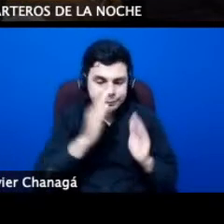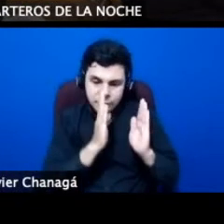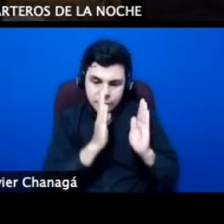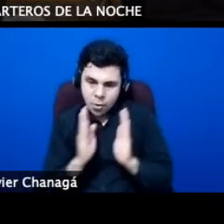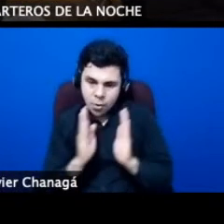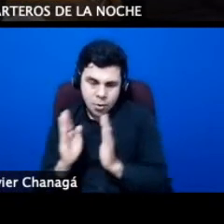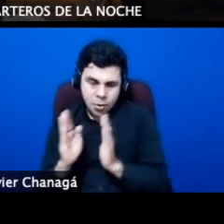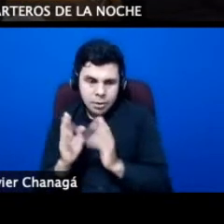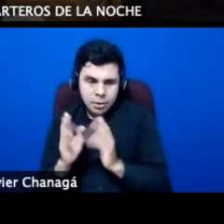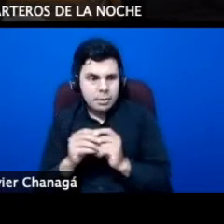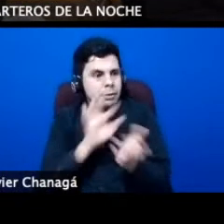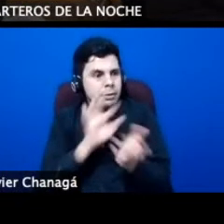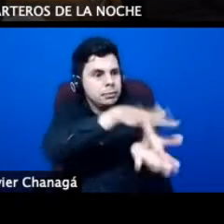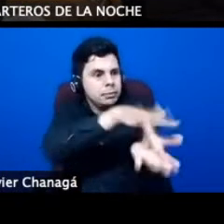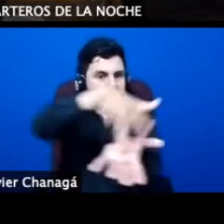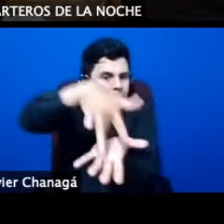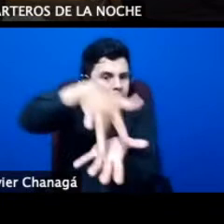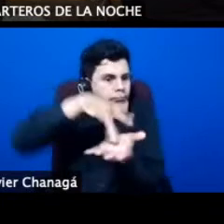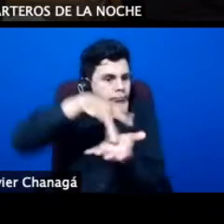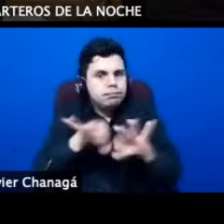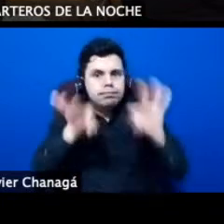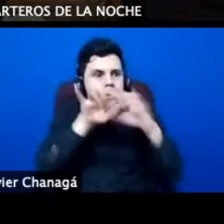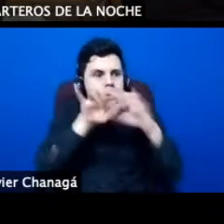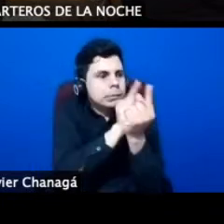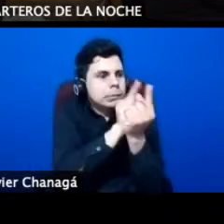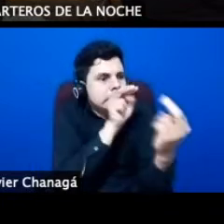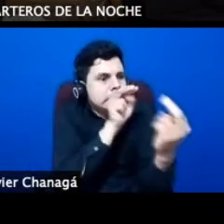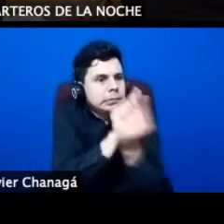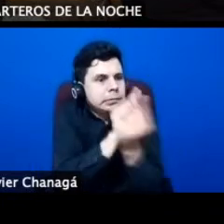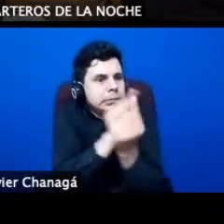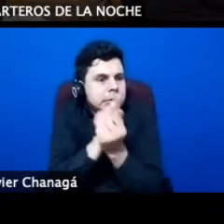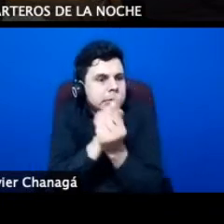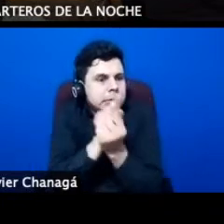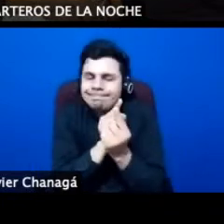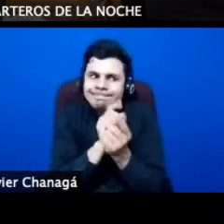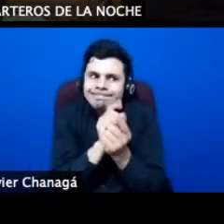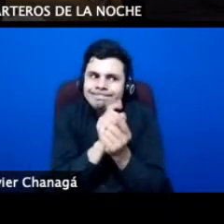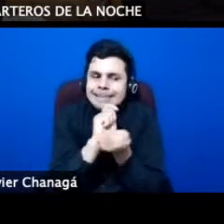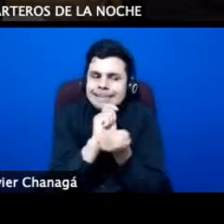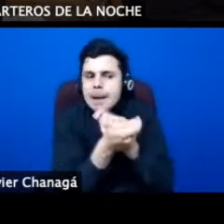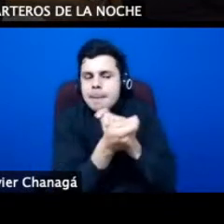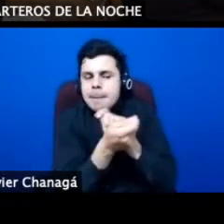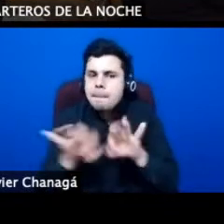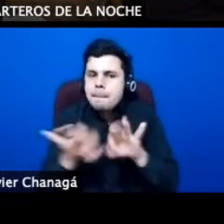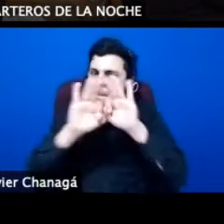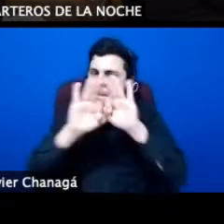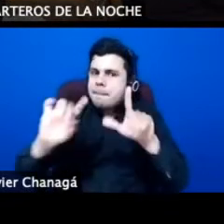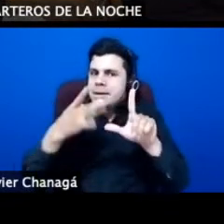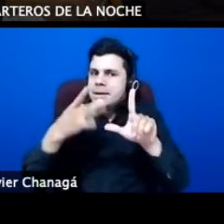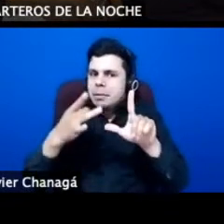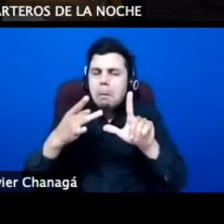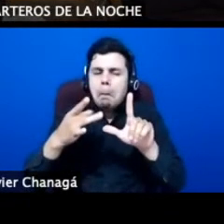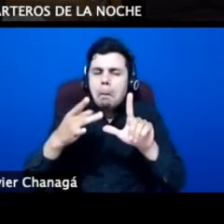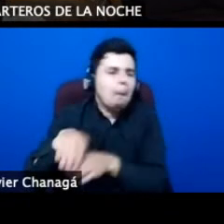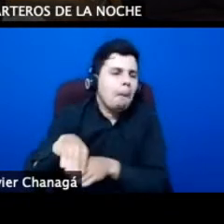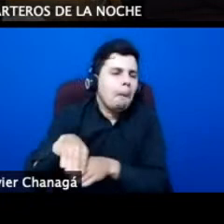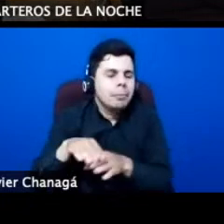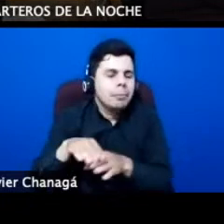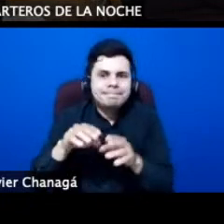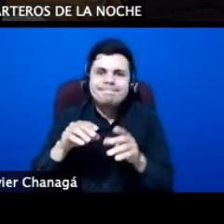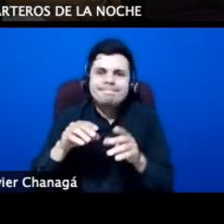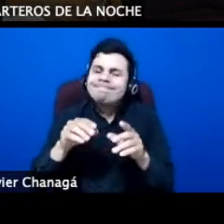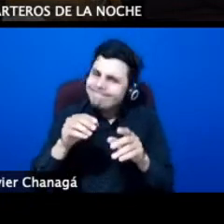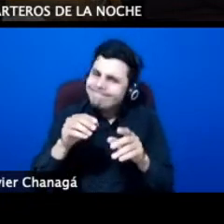virtualidad. In relation to the organization, I think we made some quick decisions without